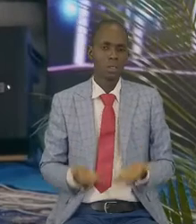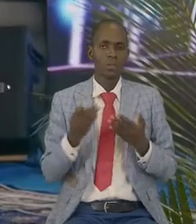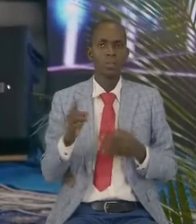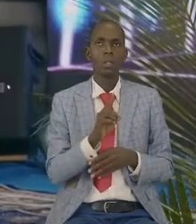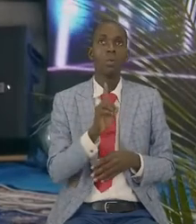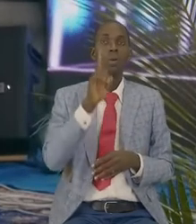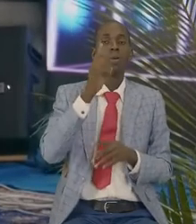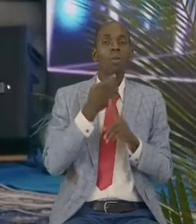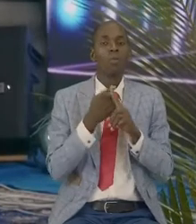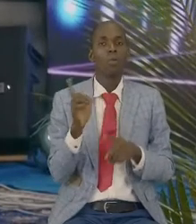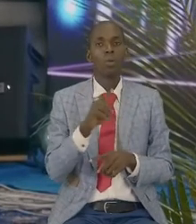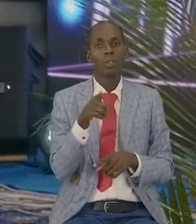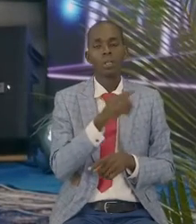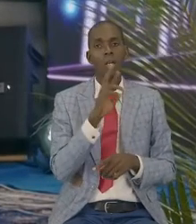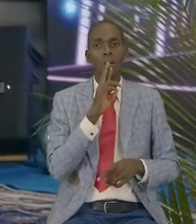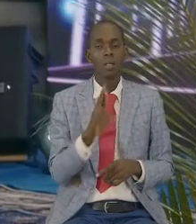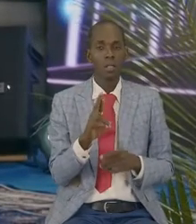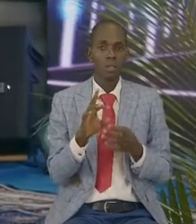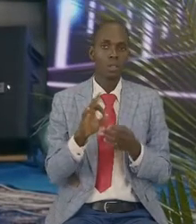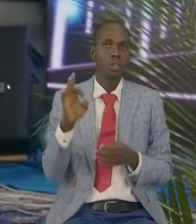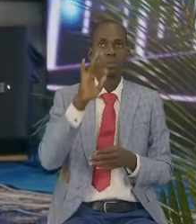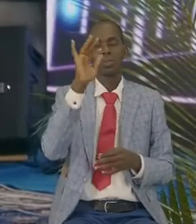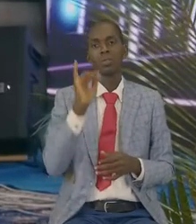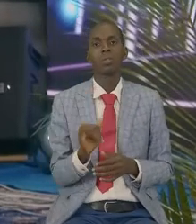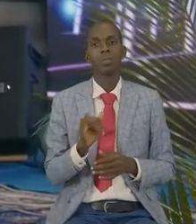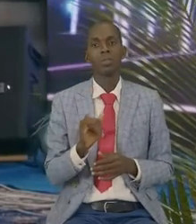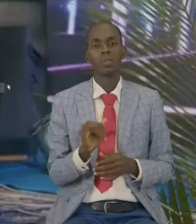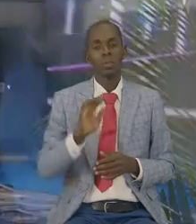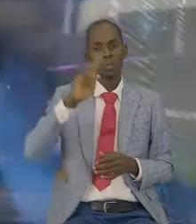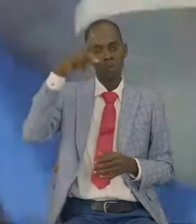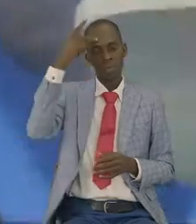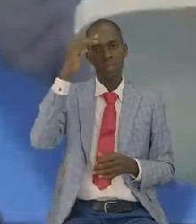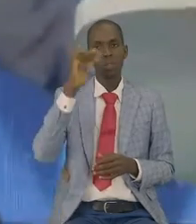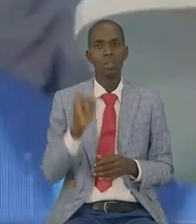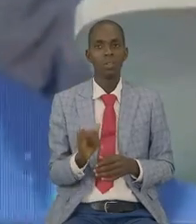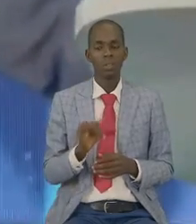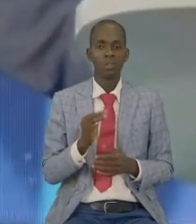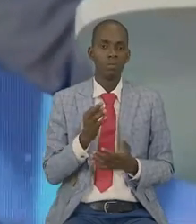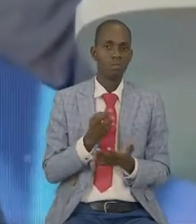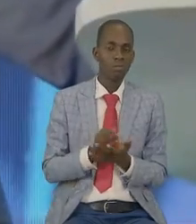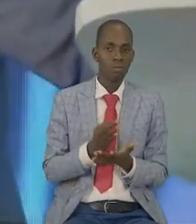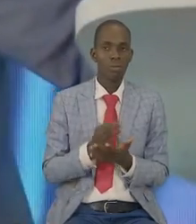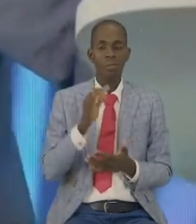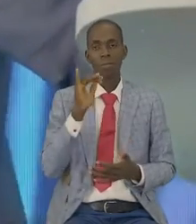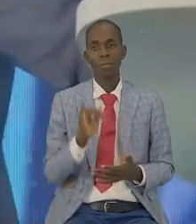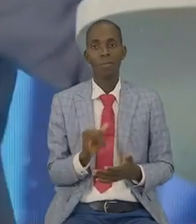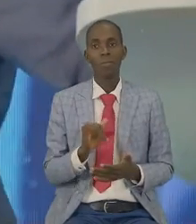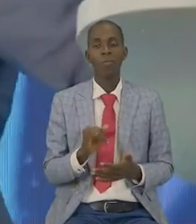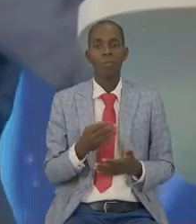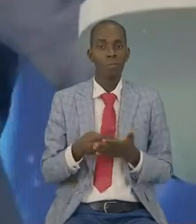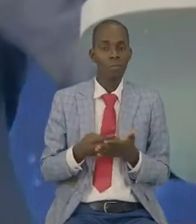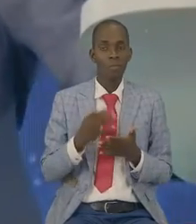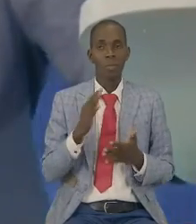from where they are spiritually, politically, financially, who is coming